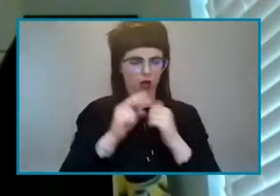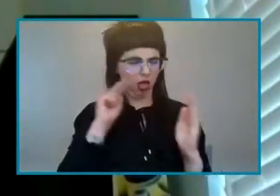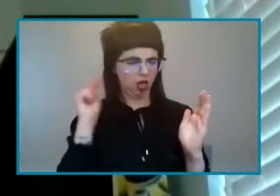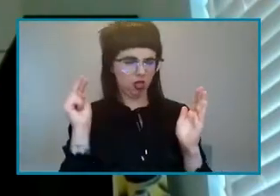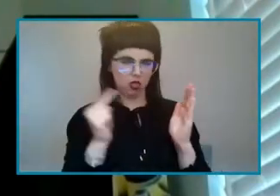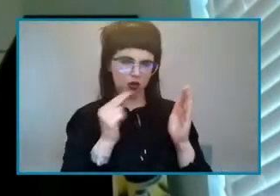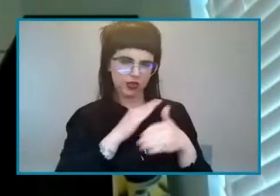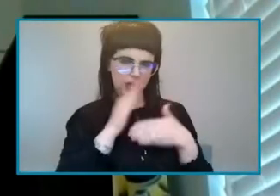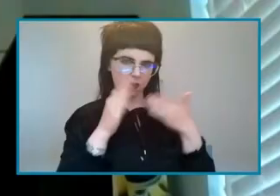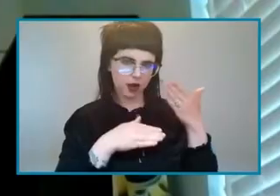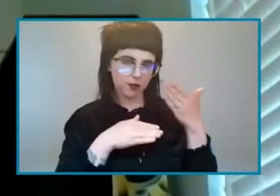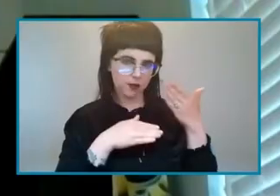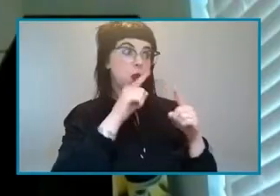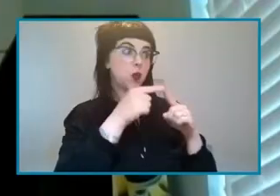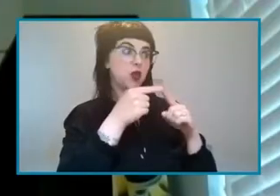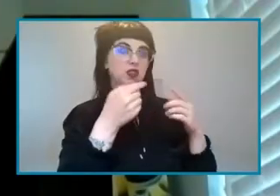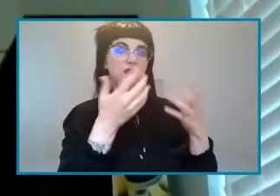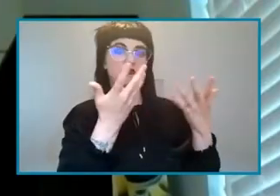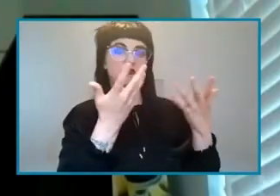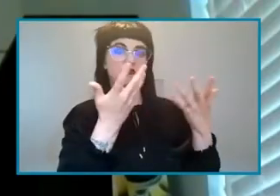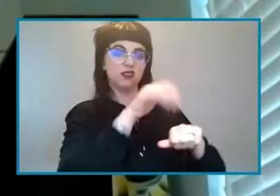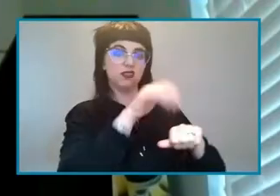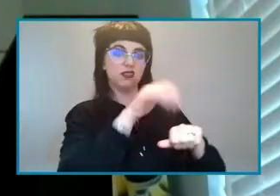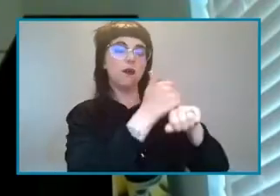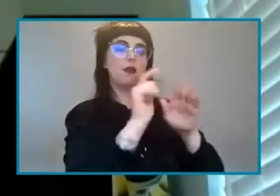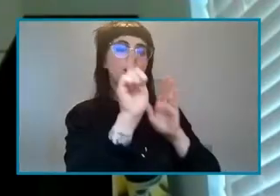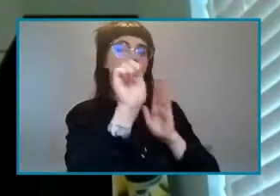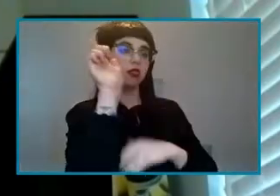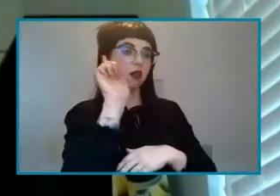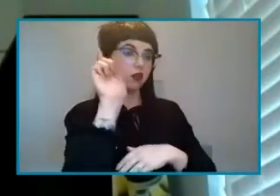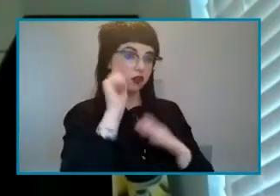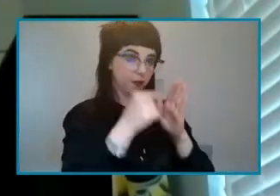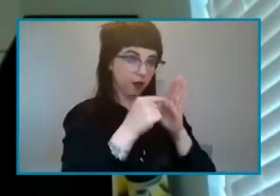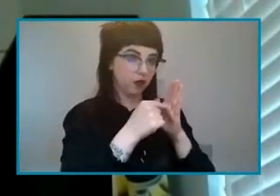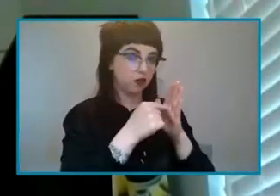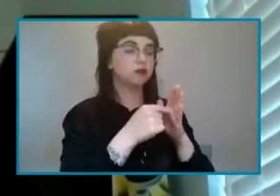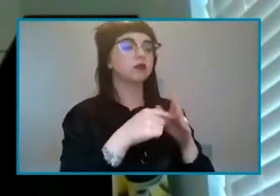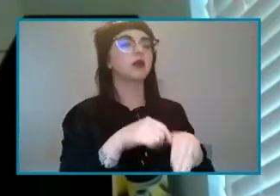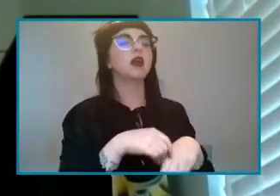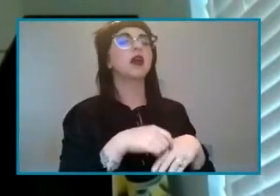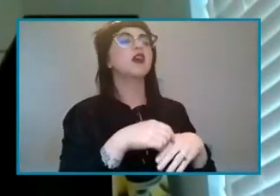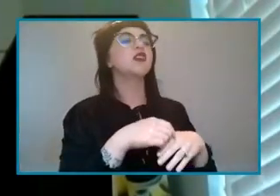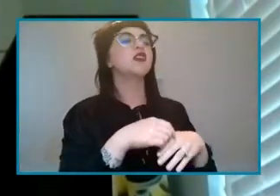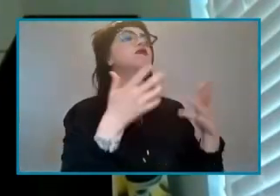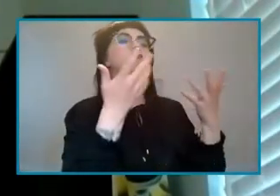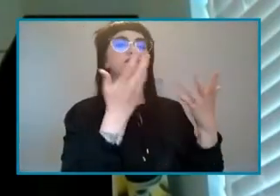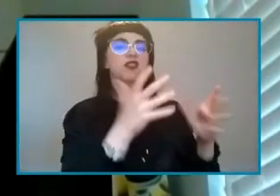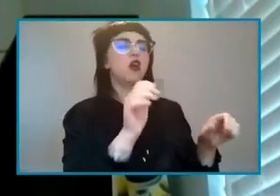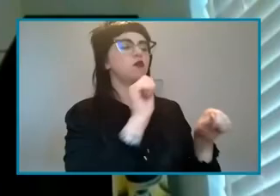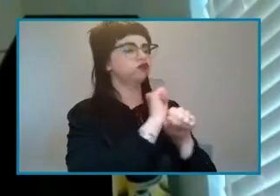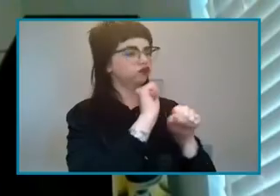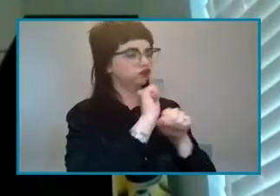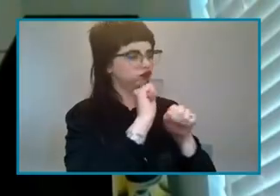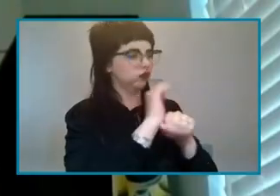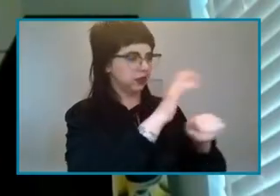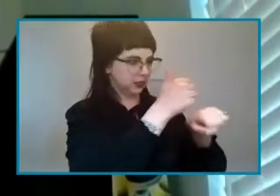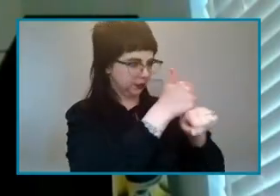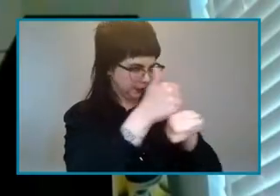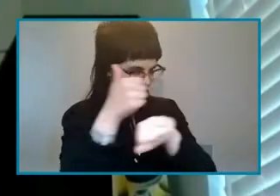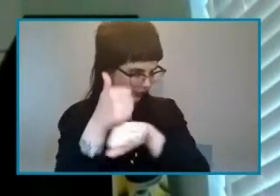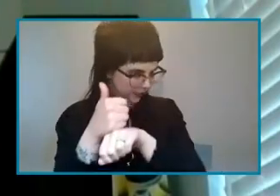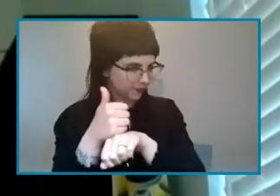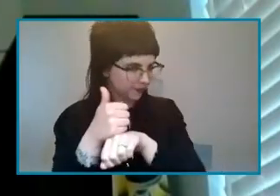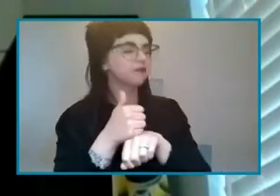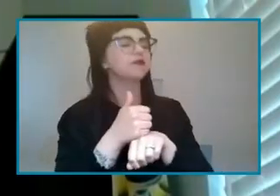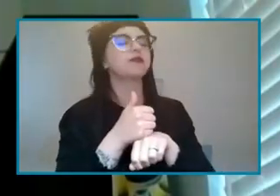model set, right? And you've filled in all the boxes and you've done all the work that these folks have described, right? The conversations,